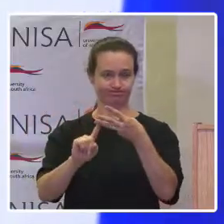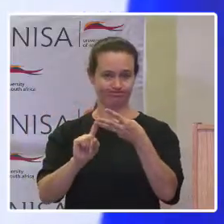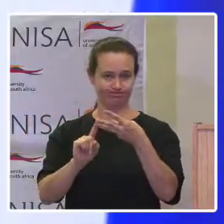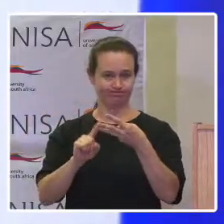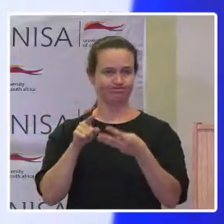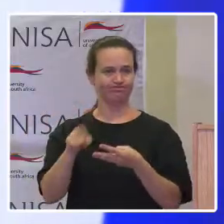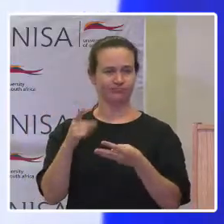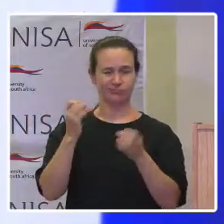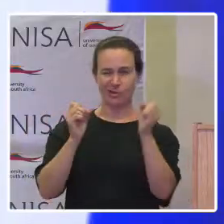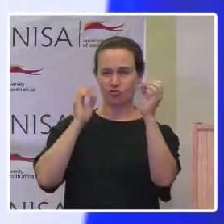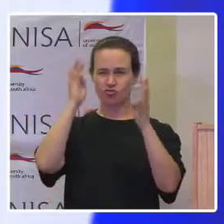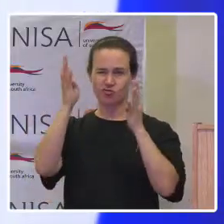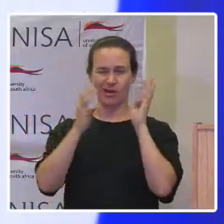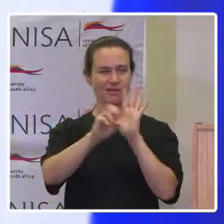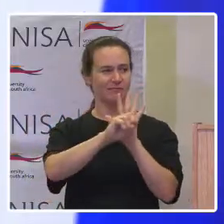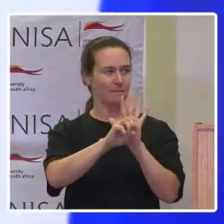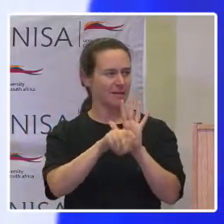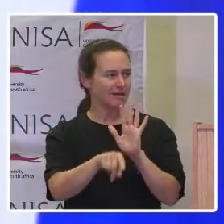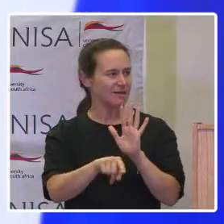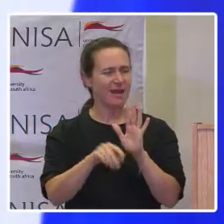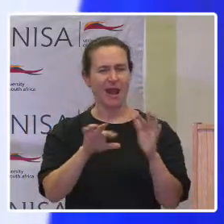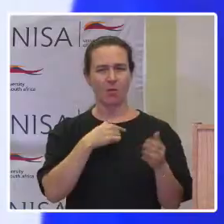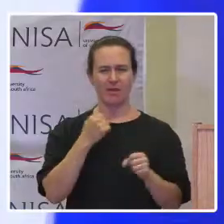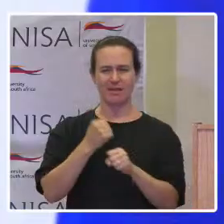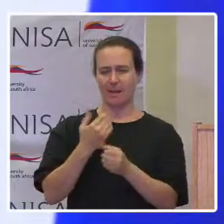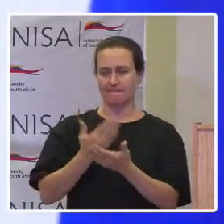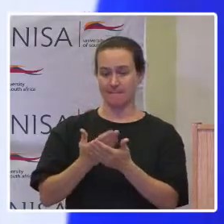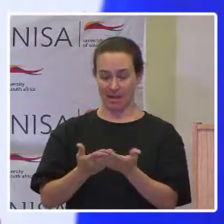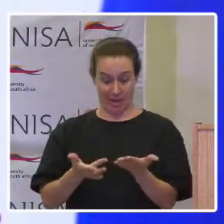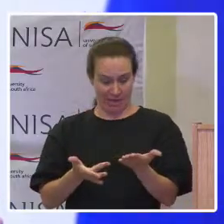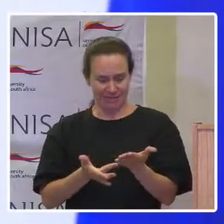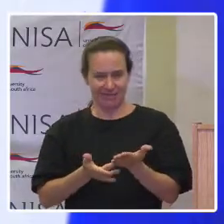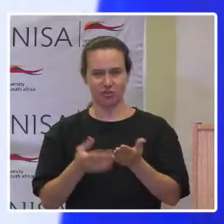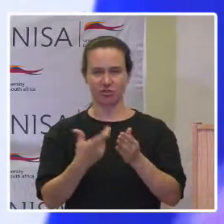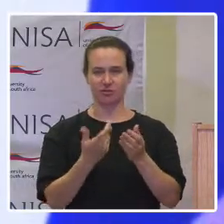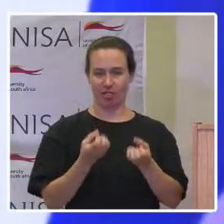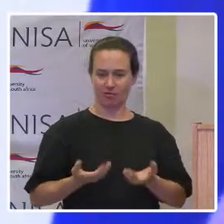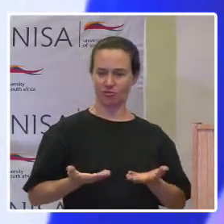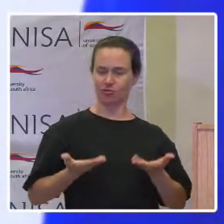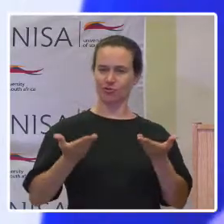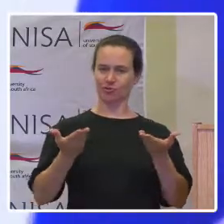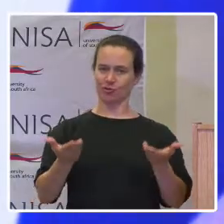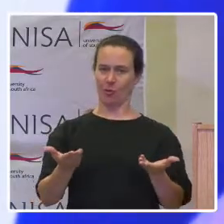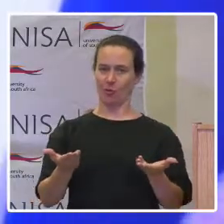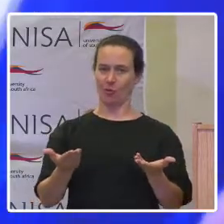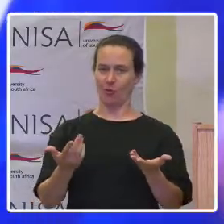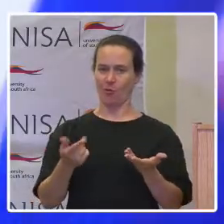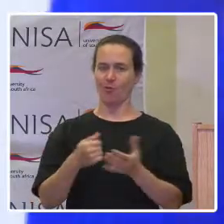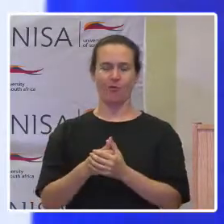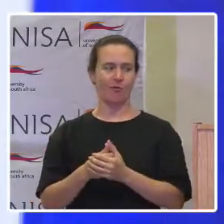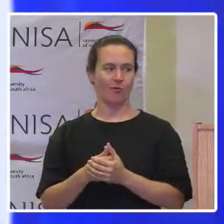creative media. How do we create digital exhibitions that can then allow them,